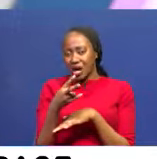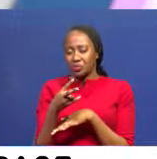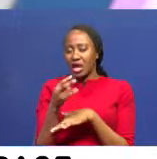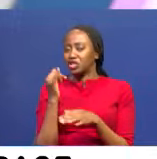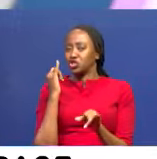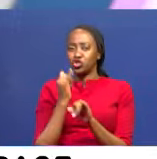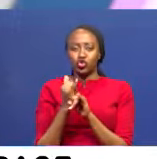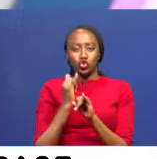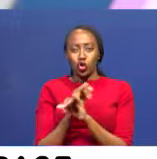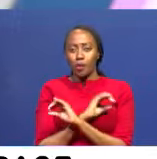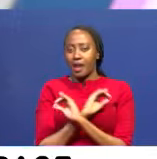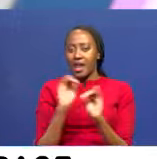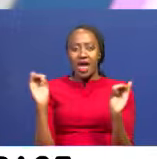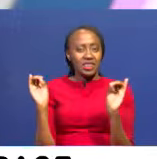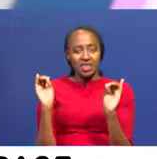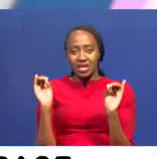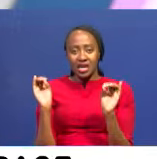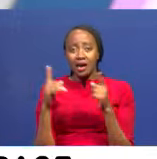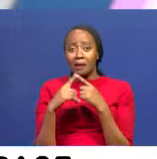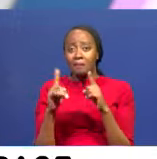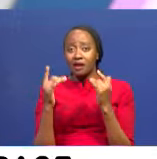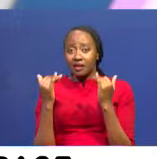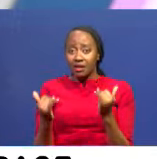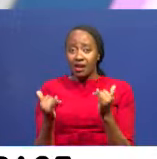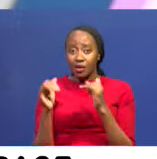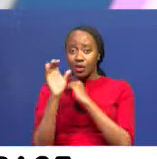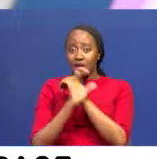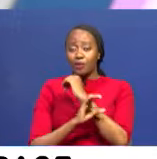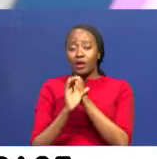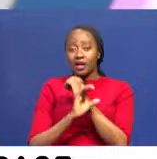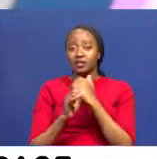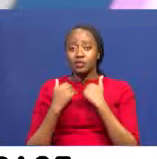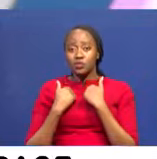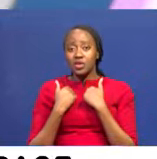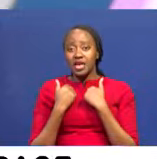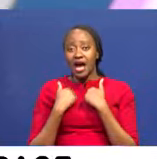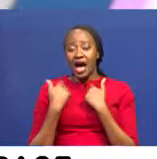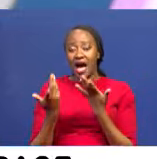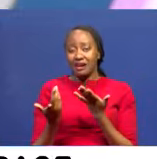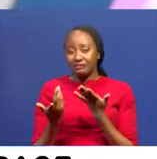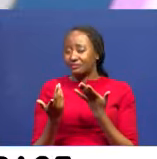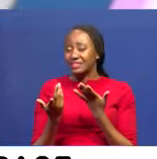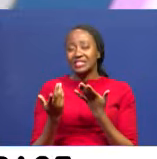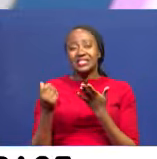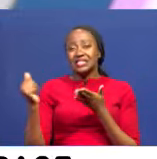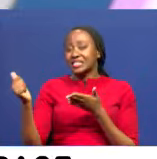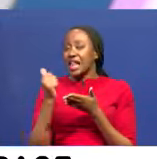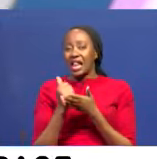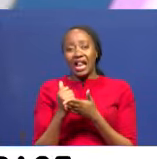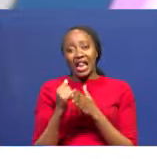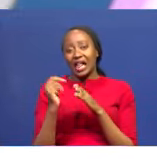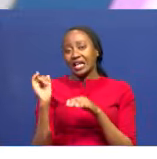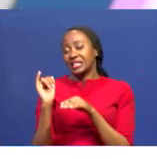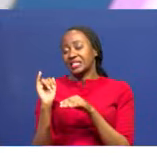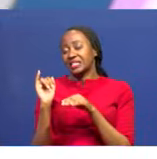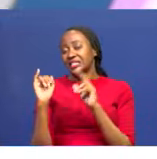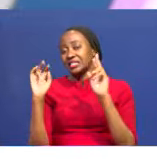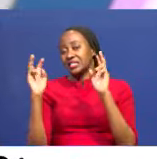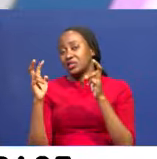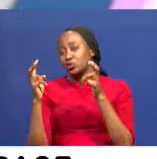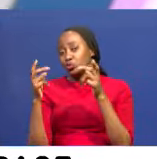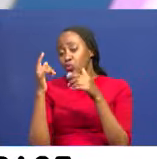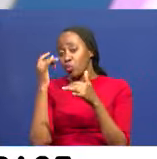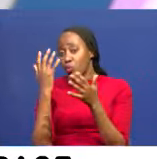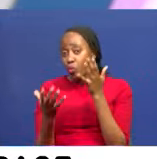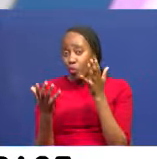jobless. And what we are saying is that in this country, we are having a deployment issue where we are not having as